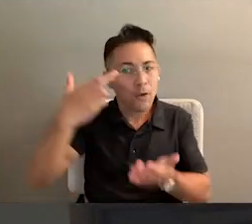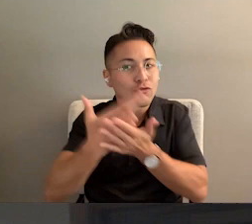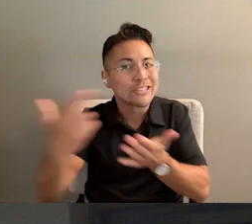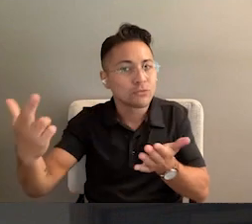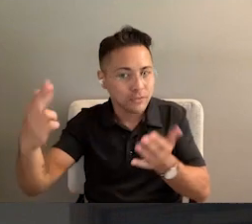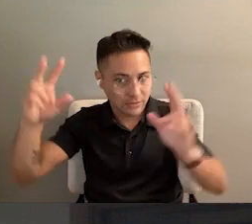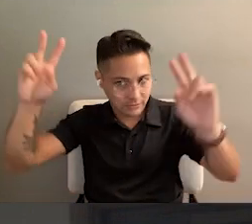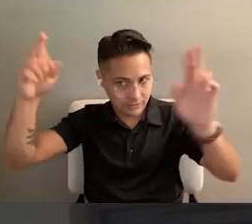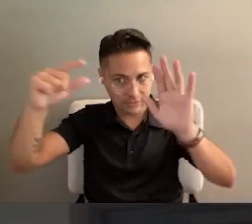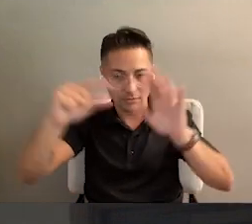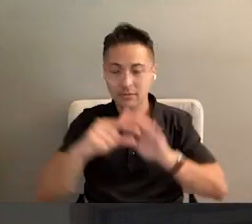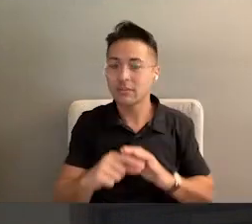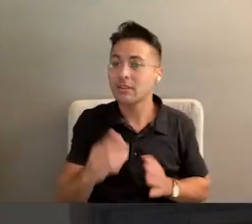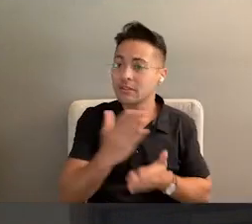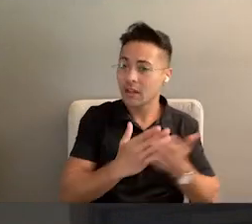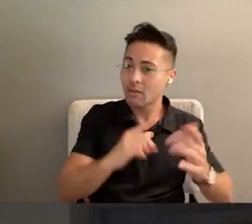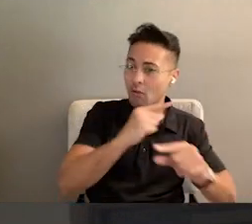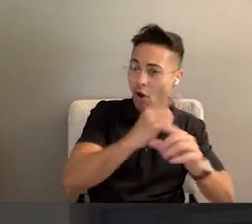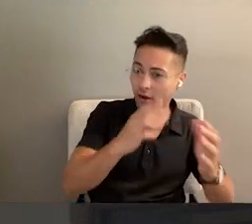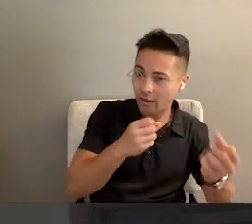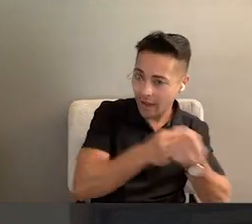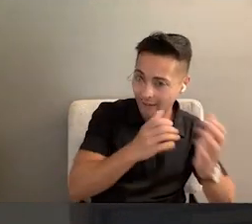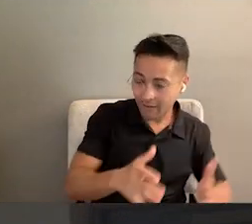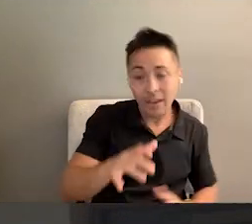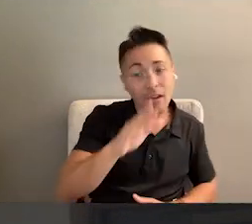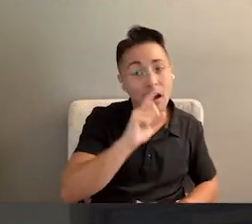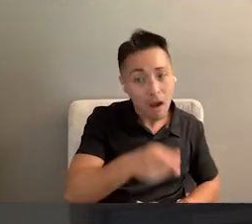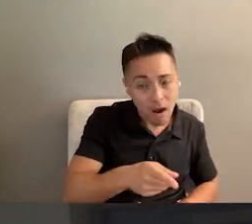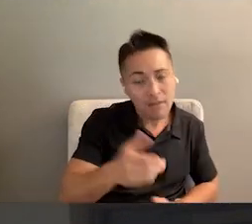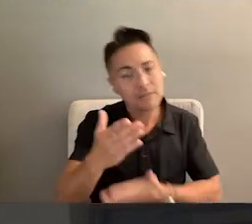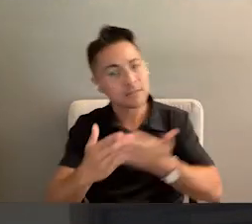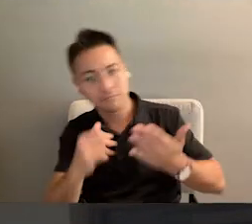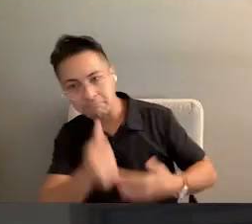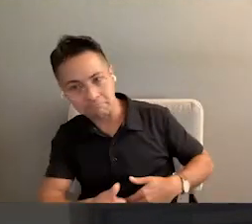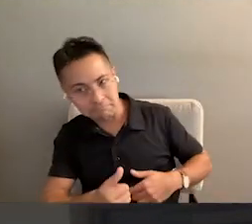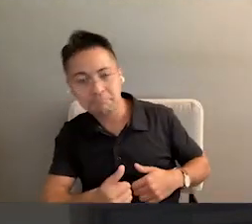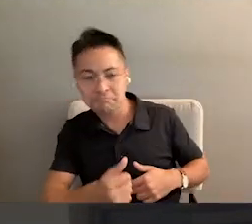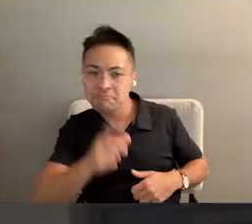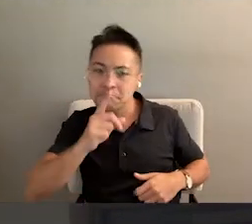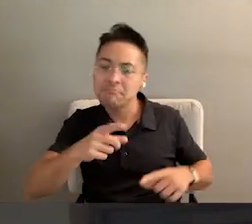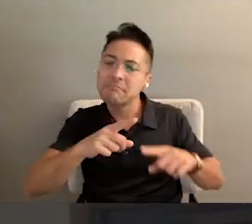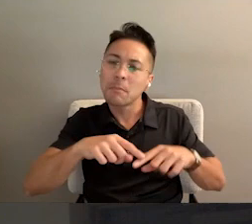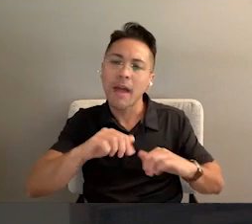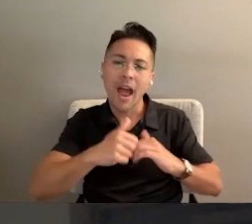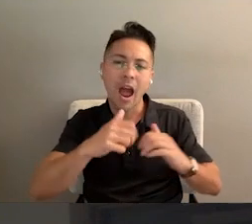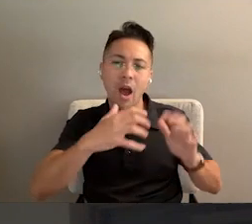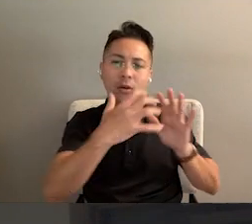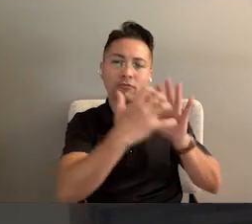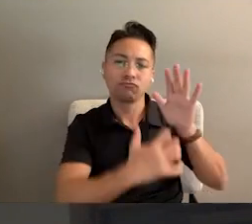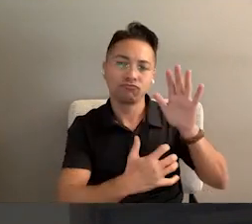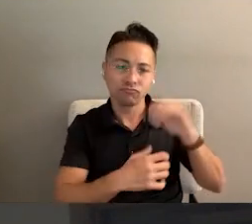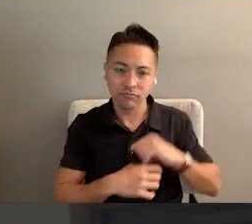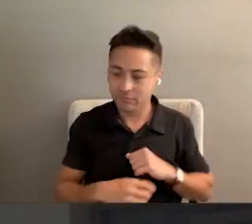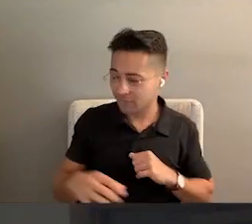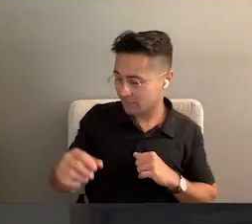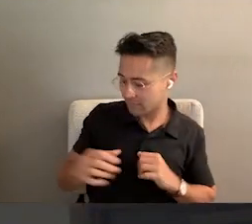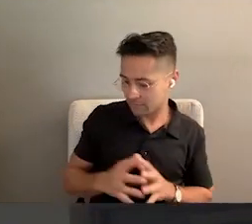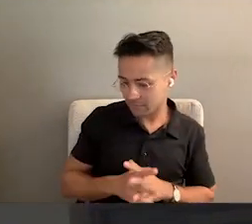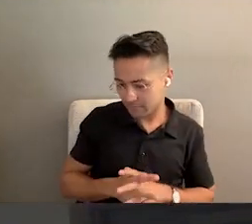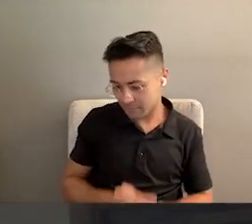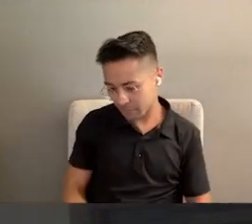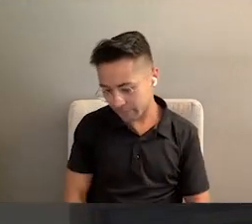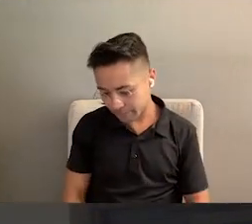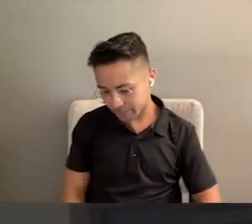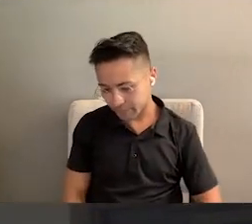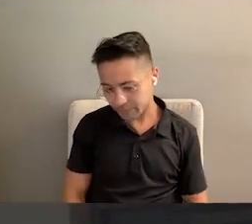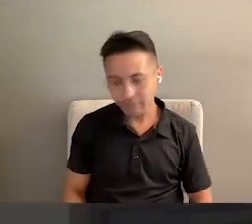fully in control of government resources. So some guardian advocates are, some aren't. It